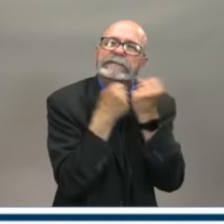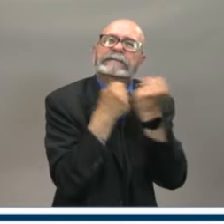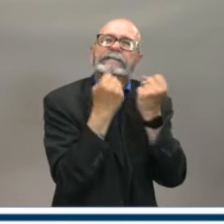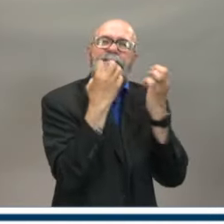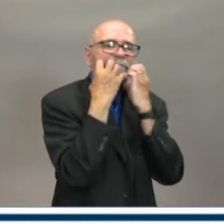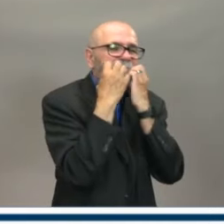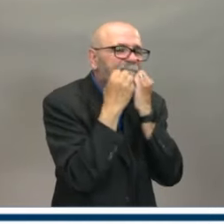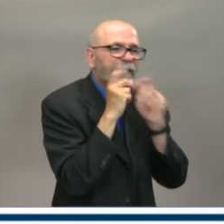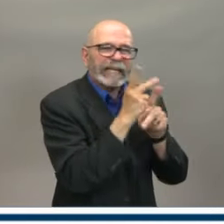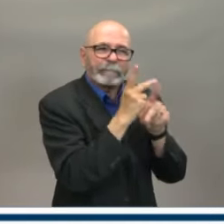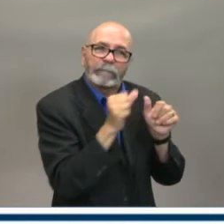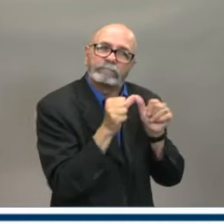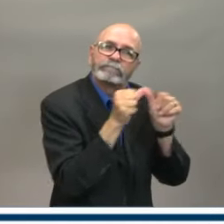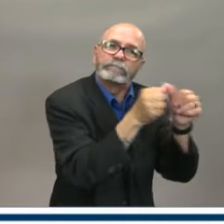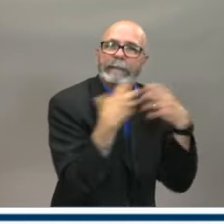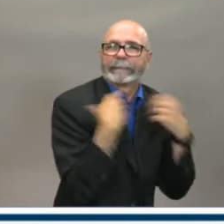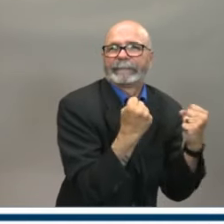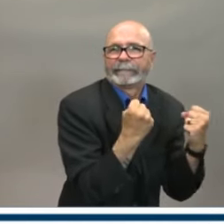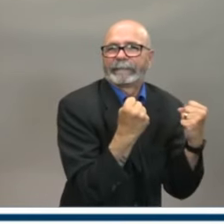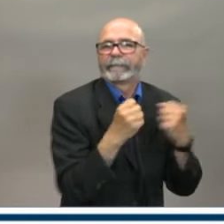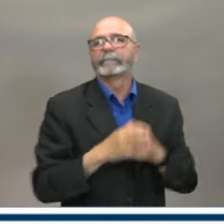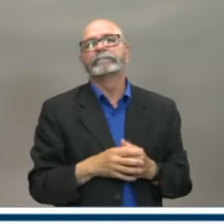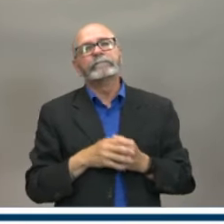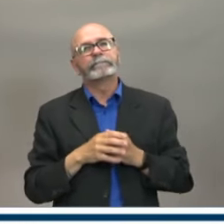question will go to CTV's Natasha Pace.